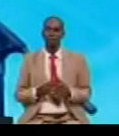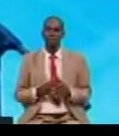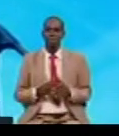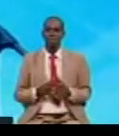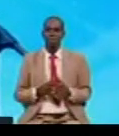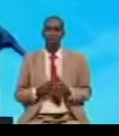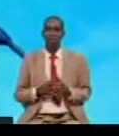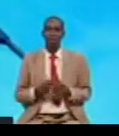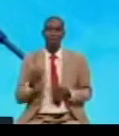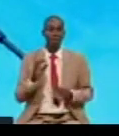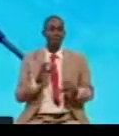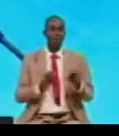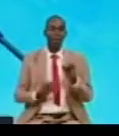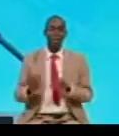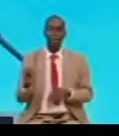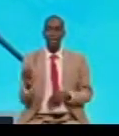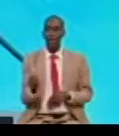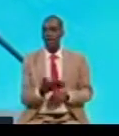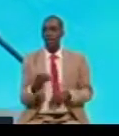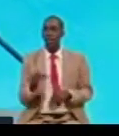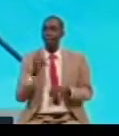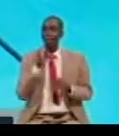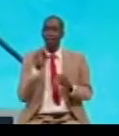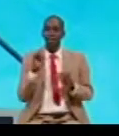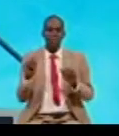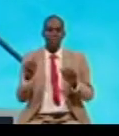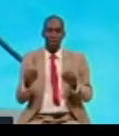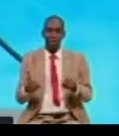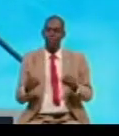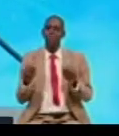Oh, and anything is possible.